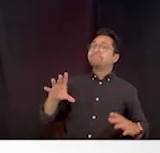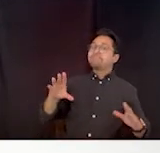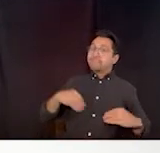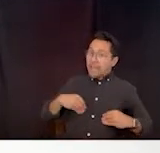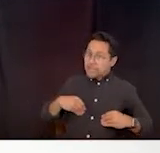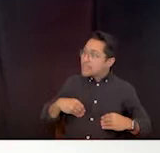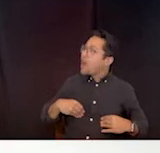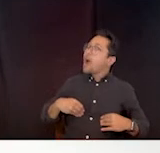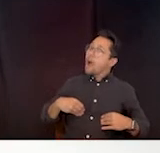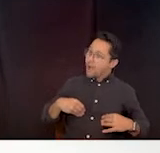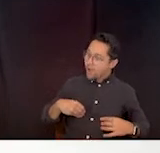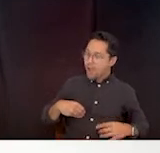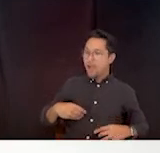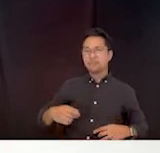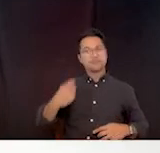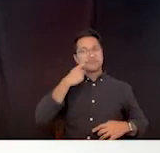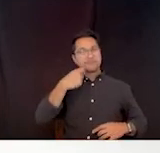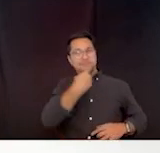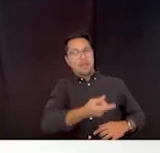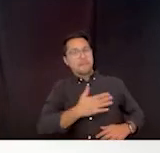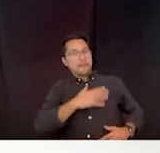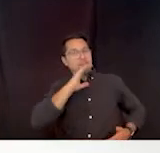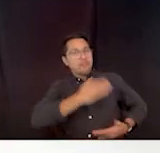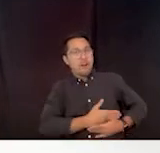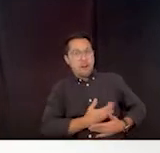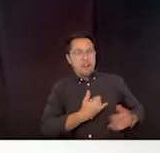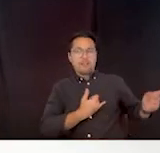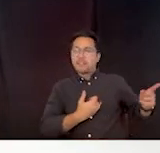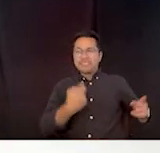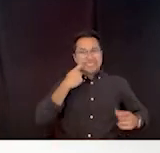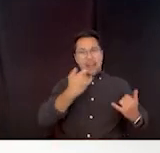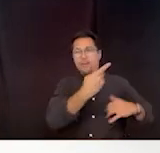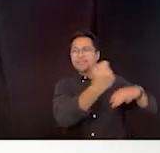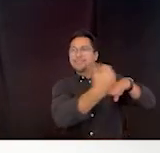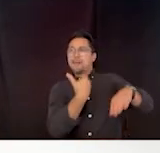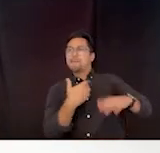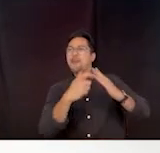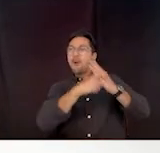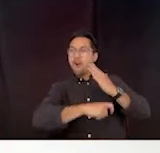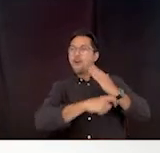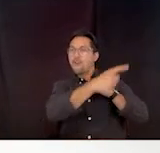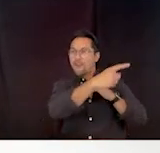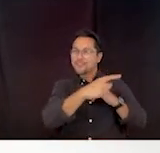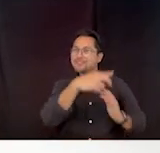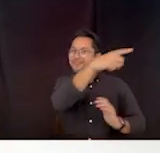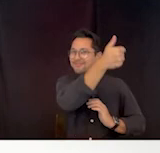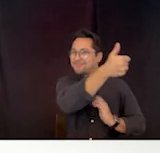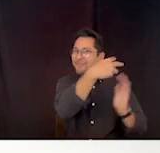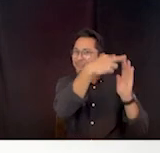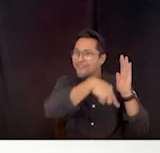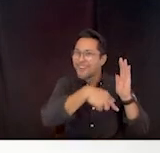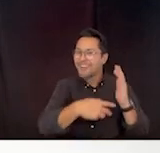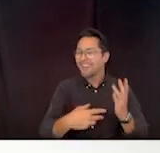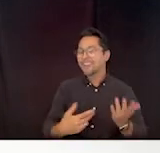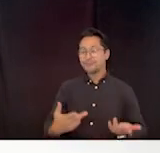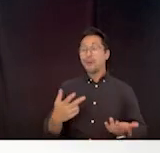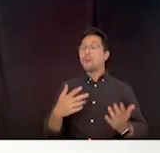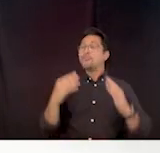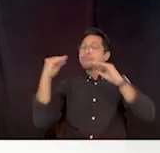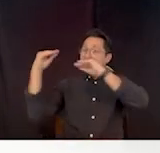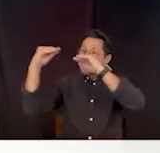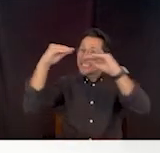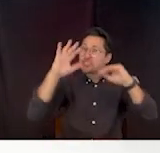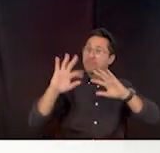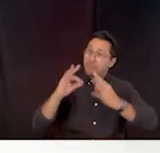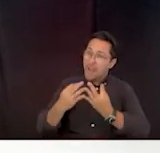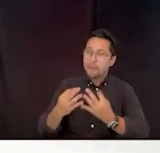him to accept it. And I was just telling my daughter on the way here, he now sends me articles that he reads online. So, educating your family, and I know